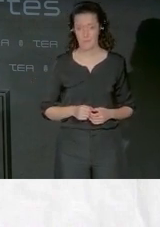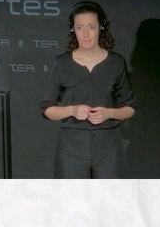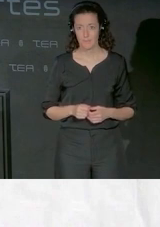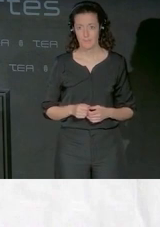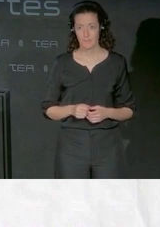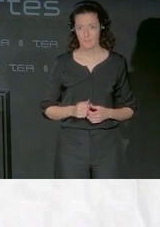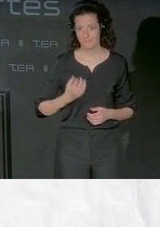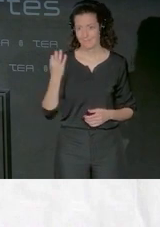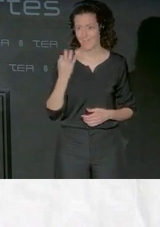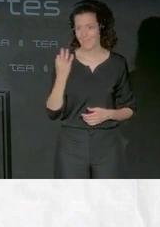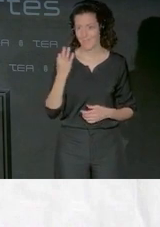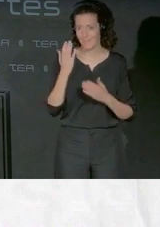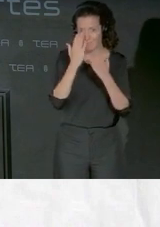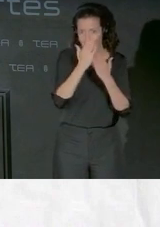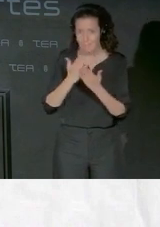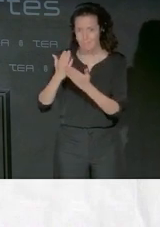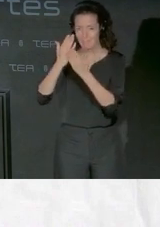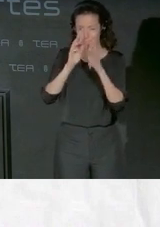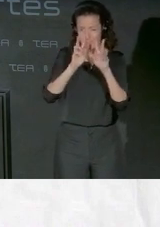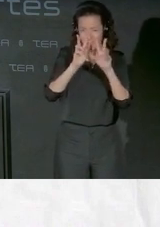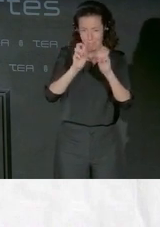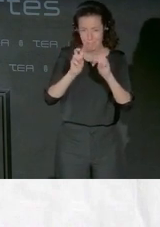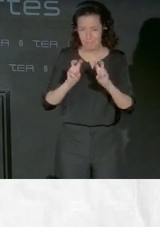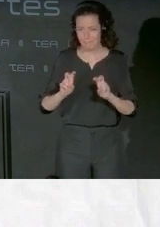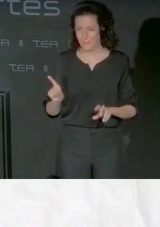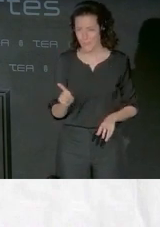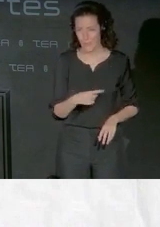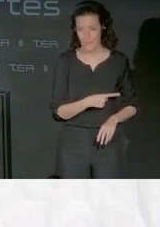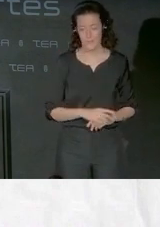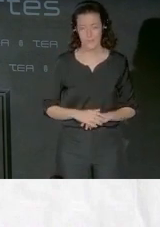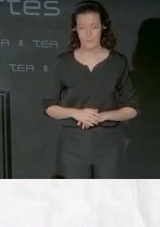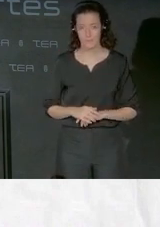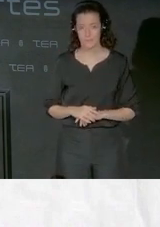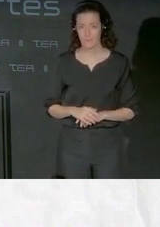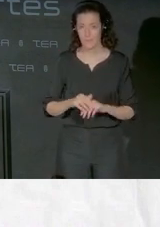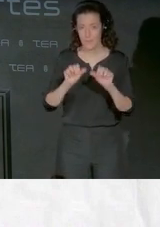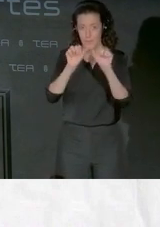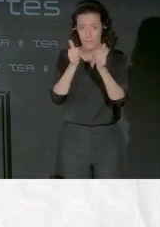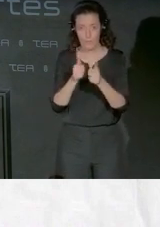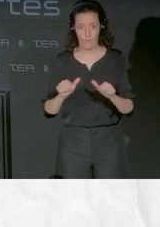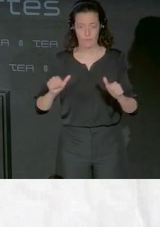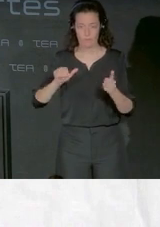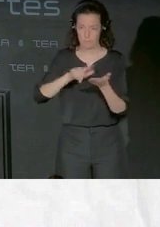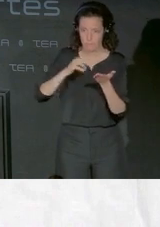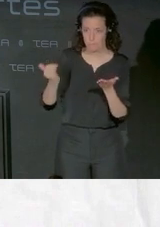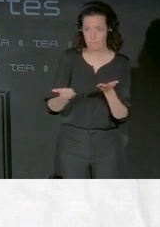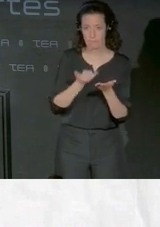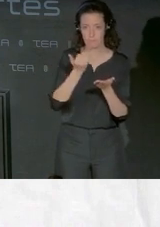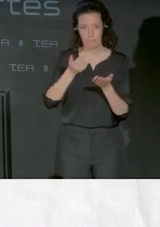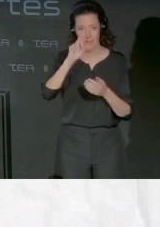including, of course, languages, but also problem-solving skills. So we look at existing evidence around